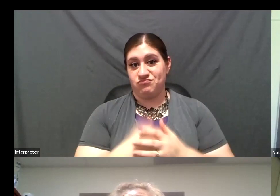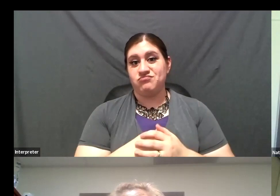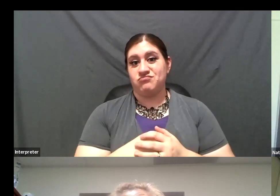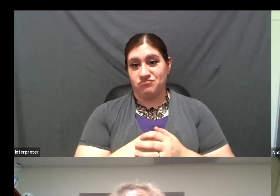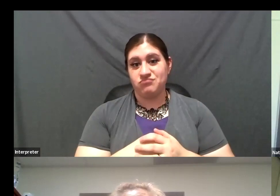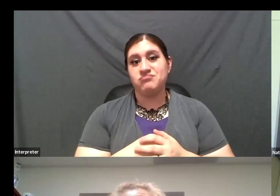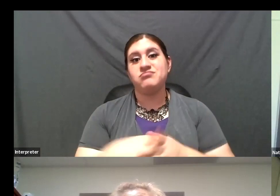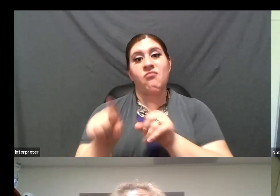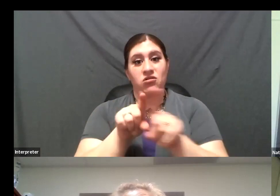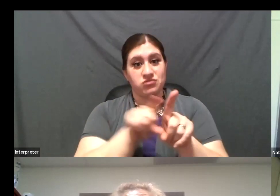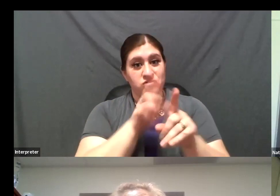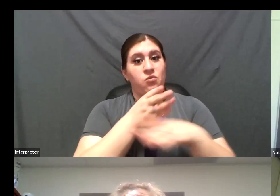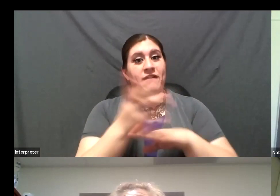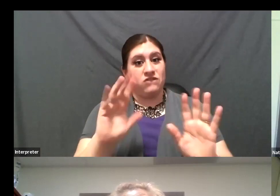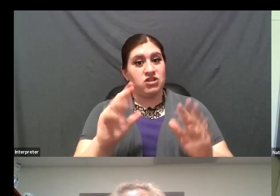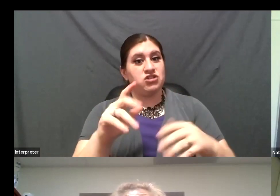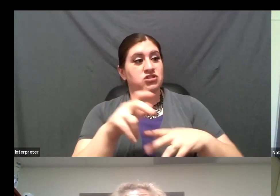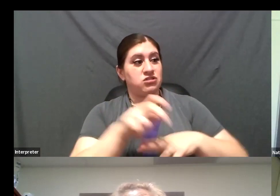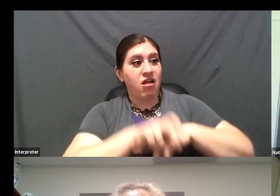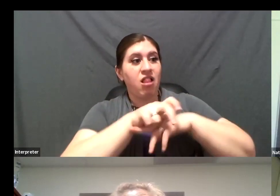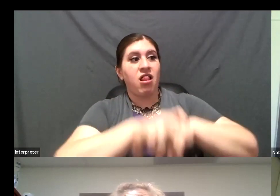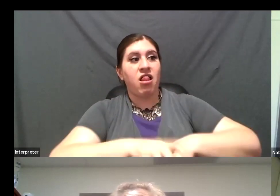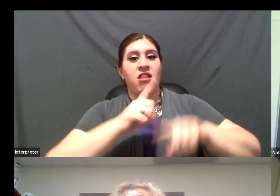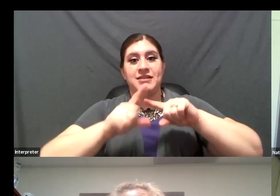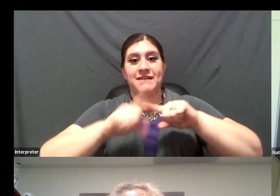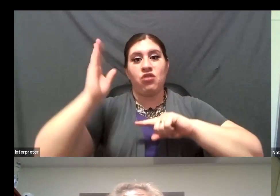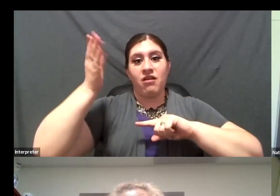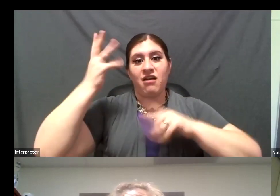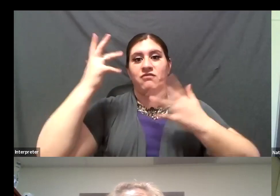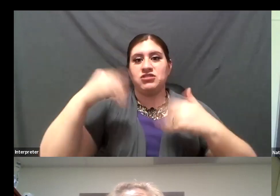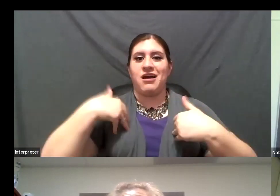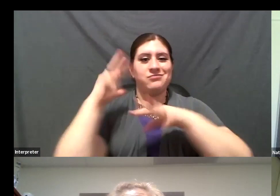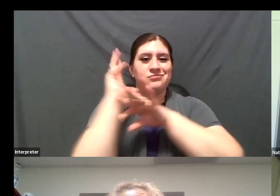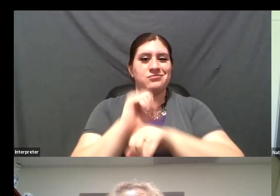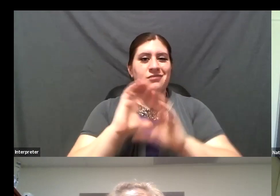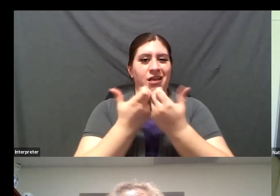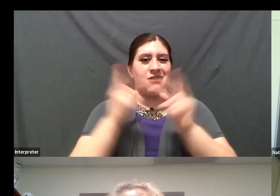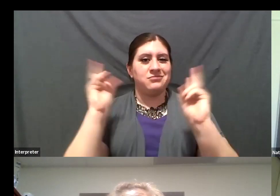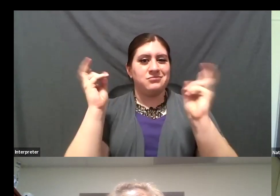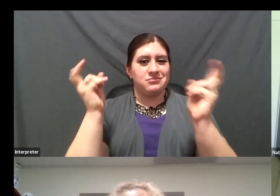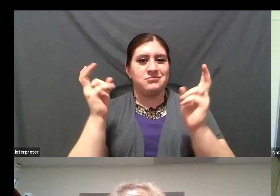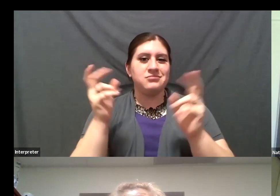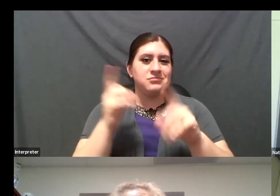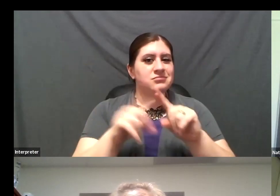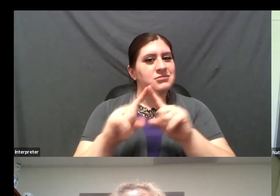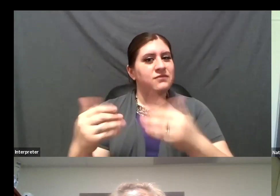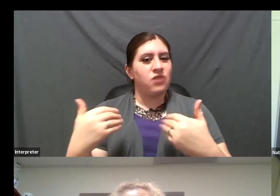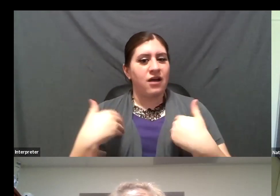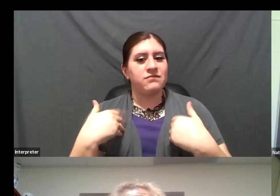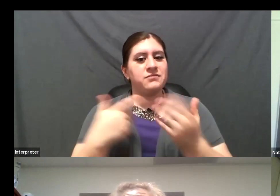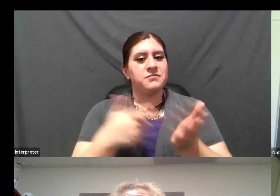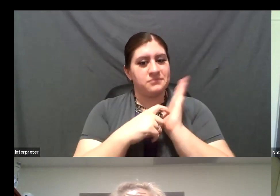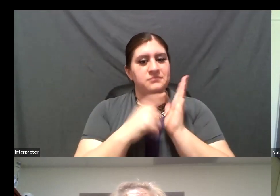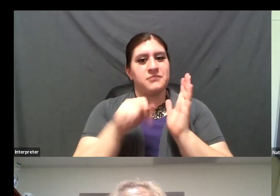also, after you have sat through so many lectures and courses and traditional sorts of courses, of course, there are a number of those that one must